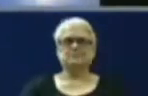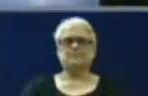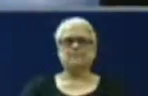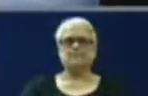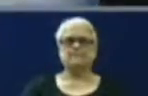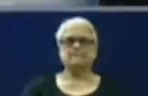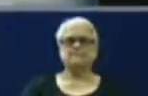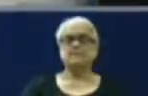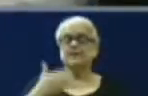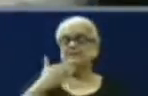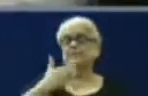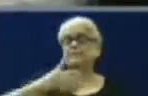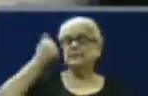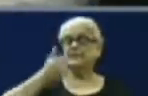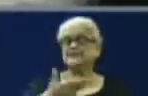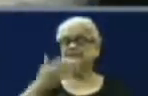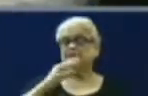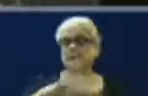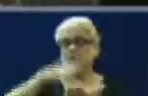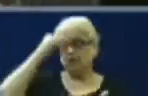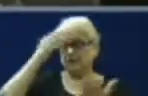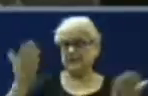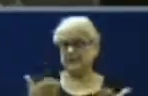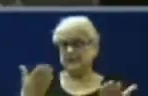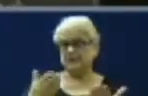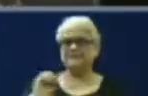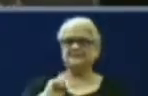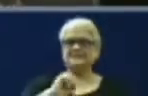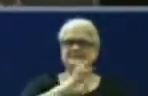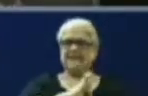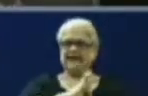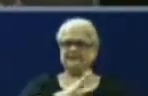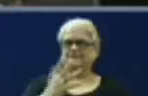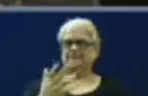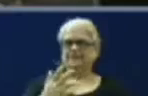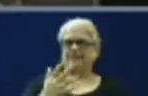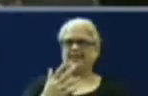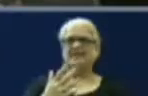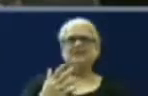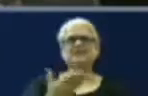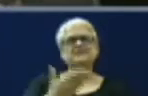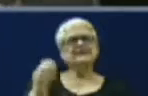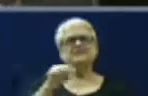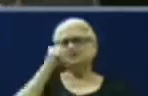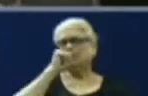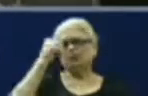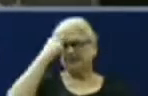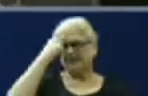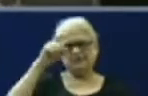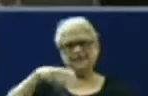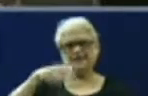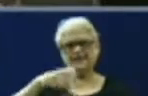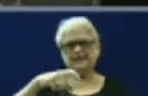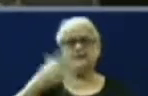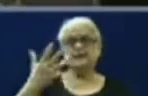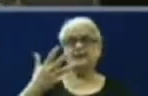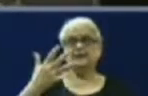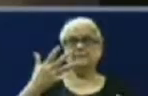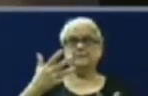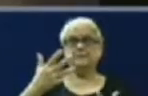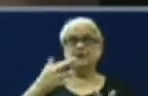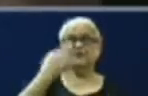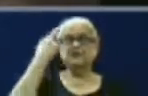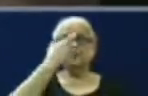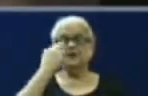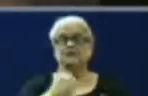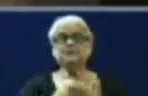The best thing about learning here is probably the staff. Sometimes they'll help you with things that you don't think you need, but they'll help you find out that you do need help with it.